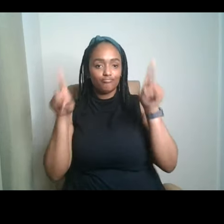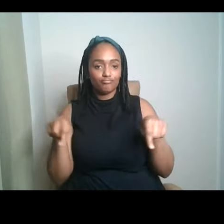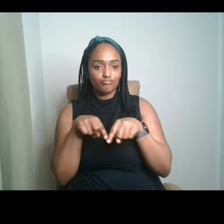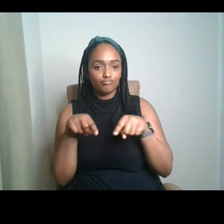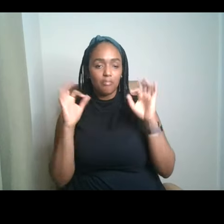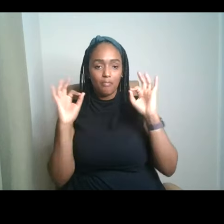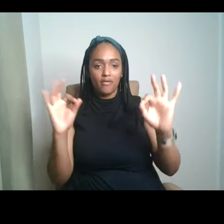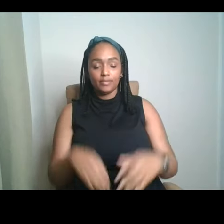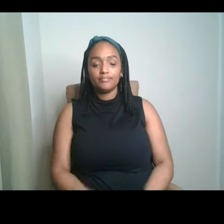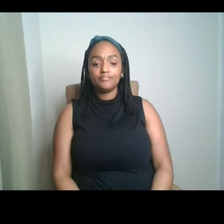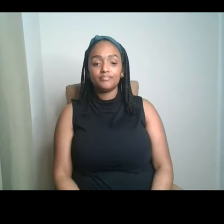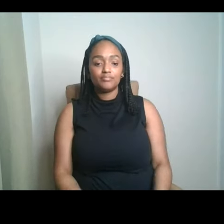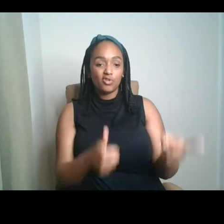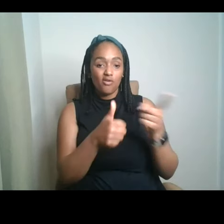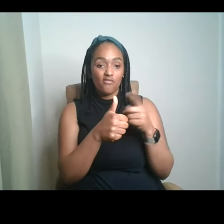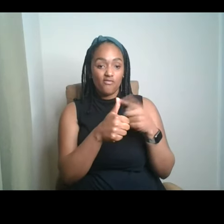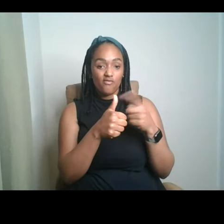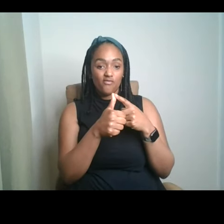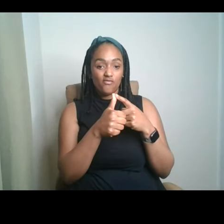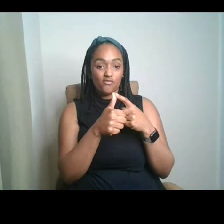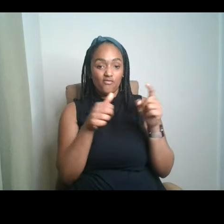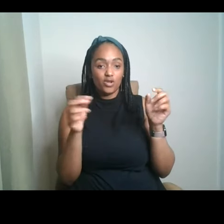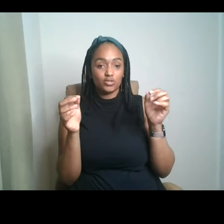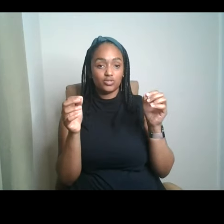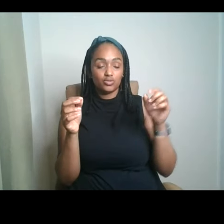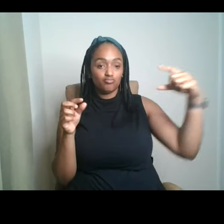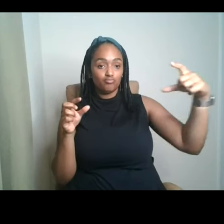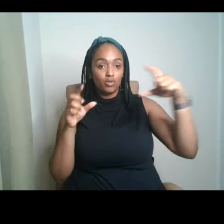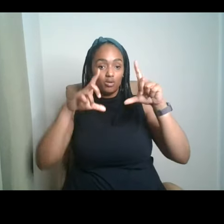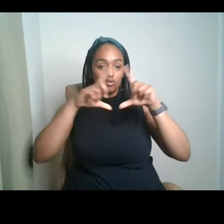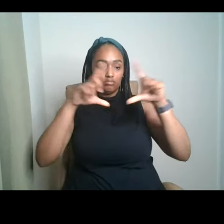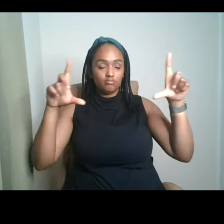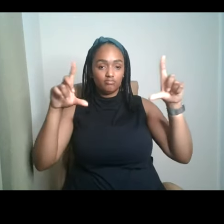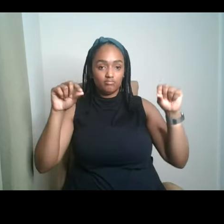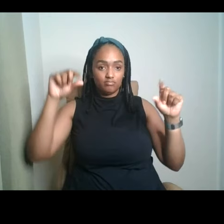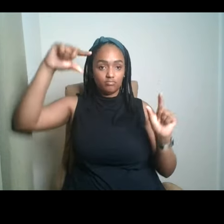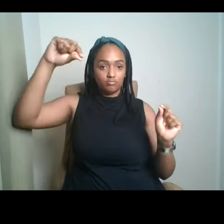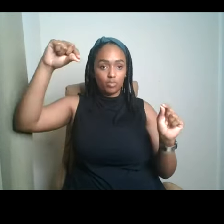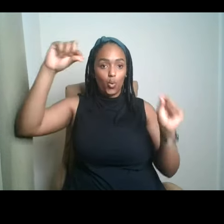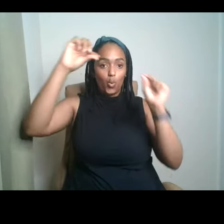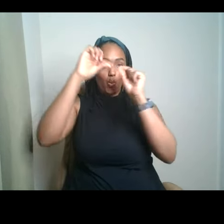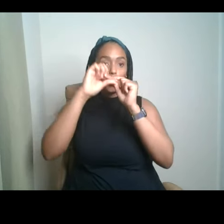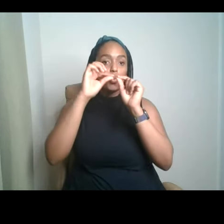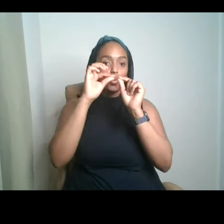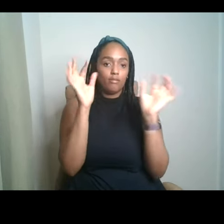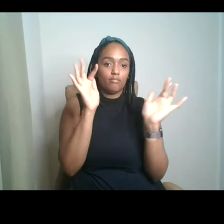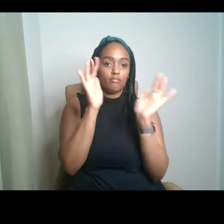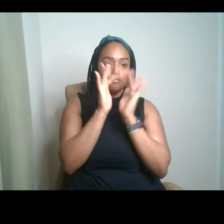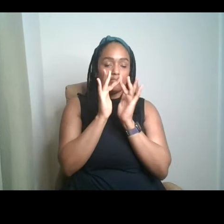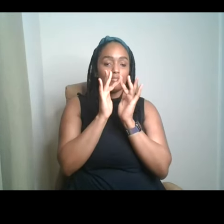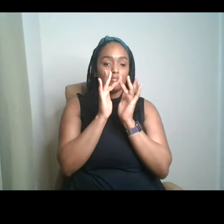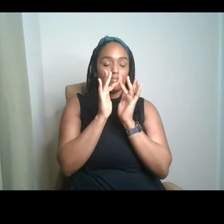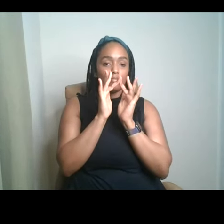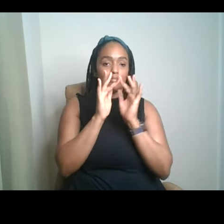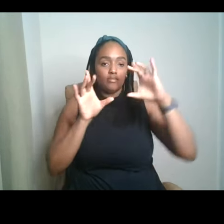to do is you take it and fold it corner to corner, and you want the pattern that you want on the outside.